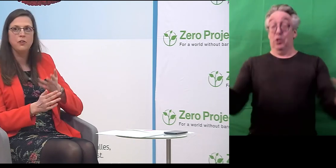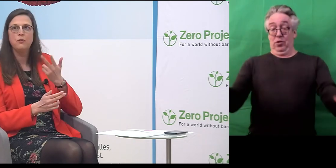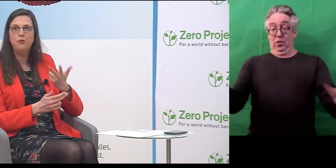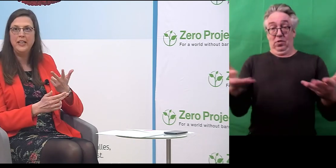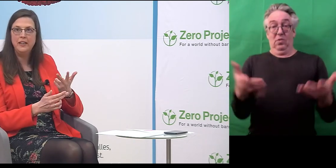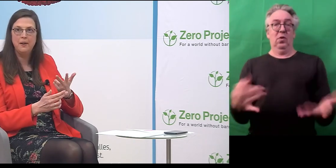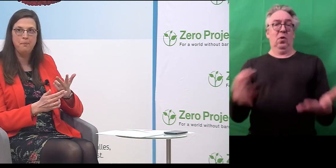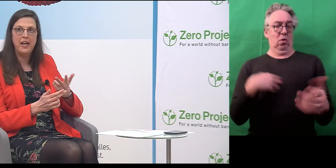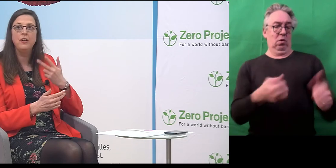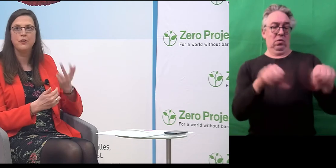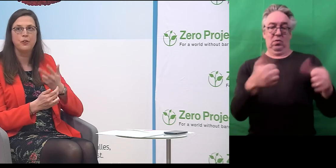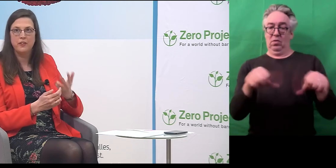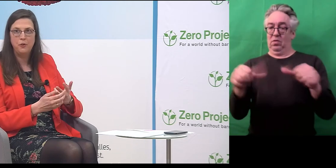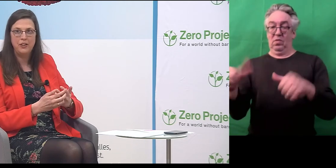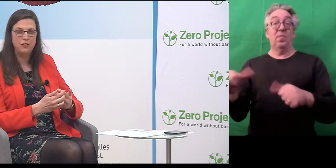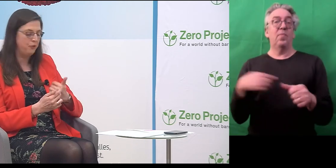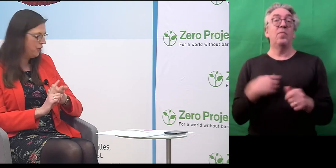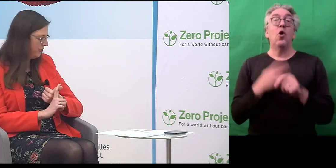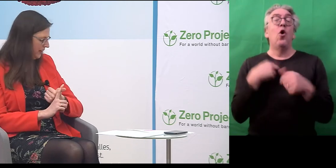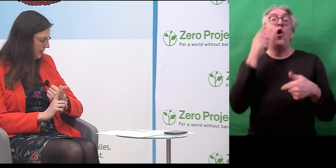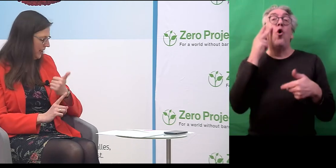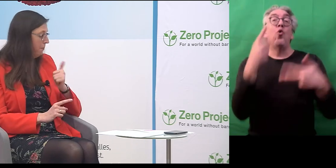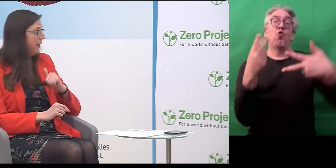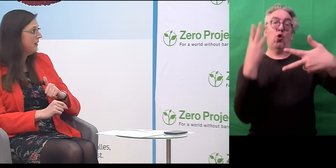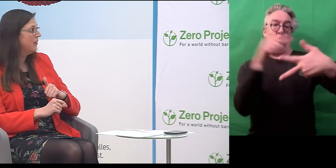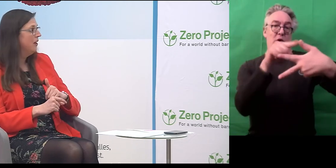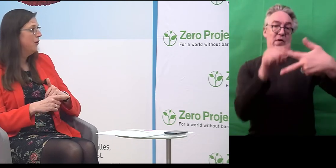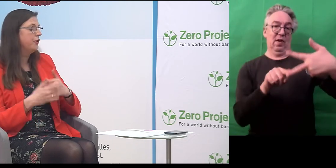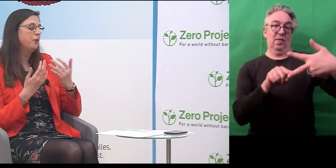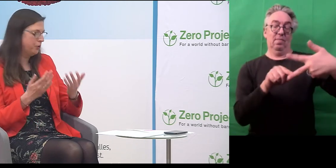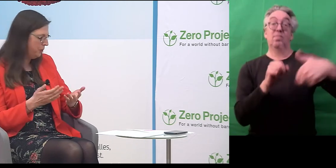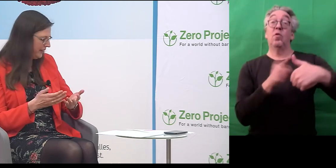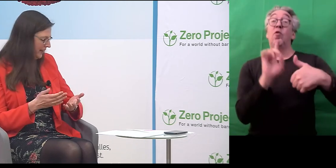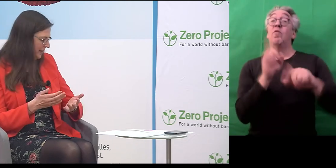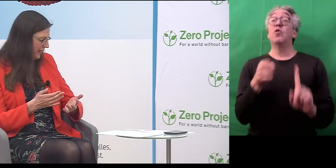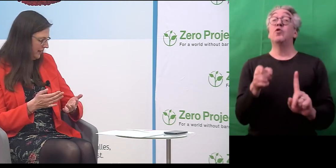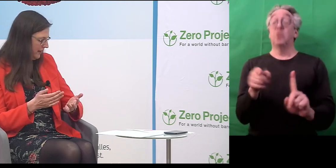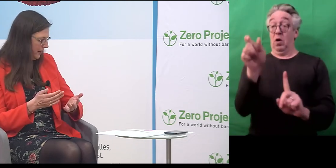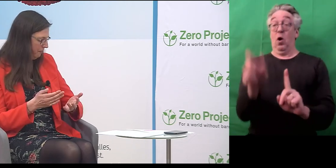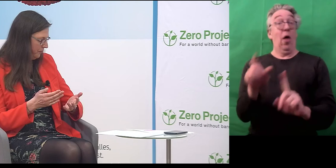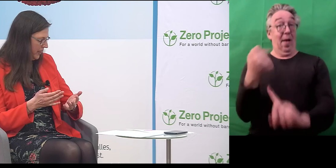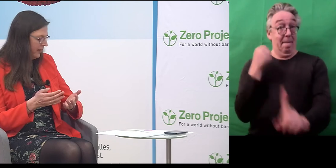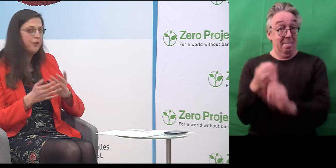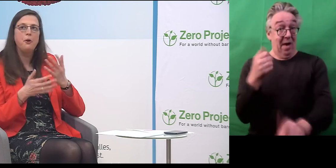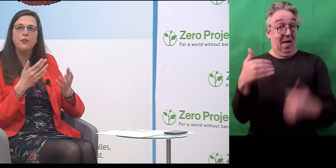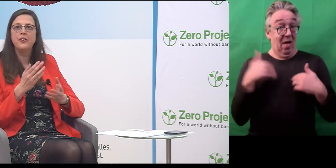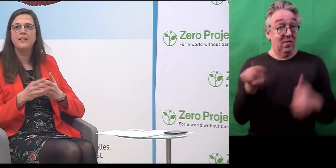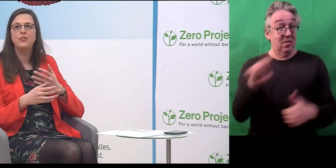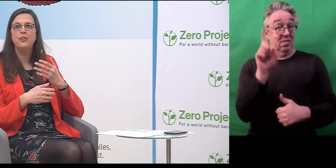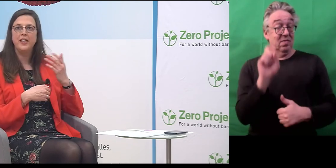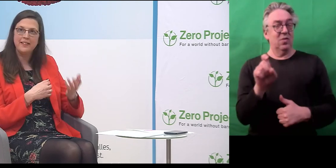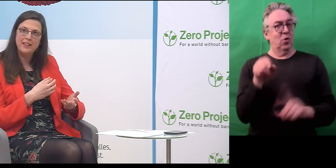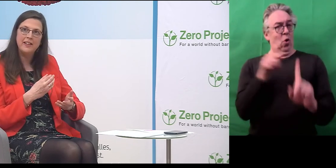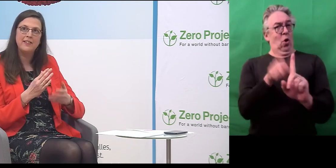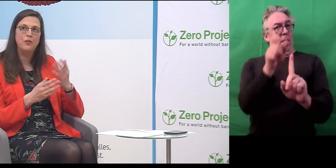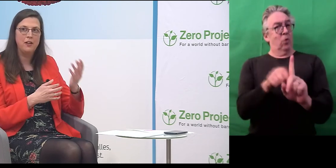nominations on three areas of consideration. The first is impact. So to what extent this person has